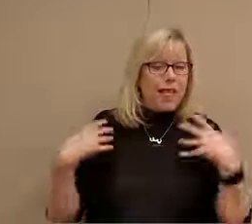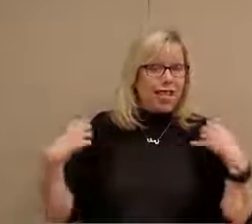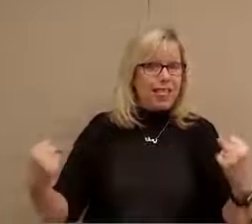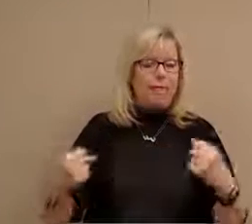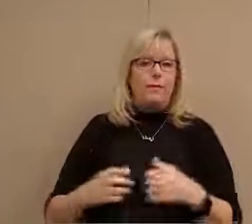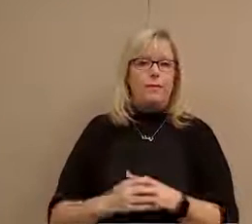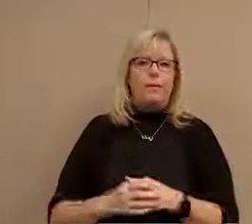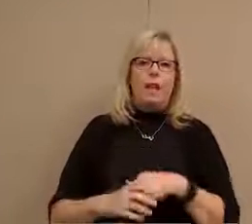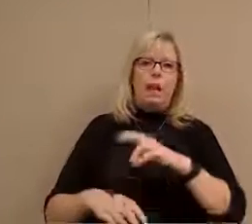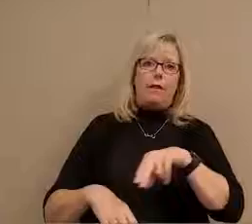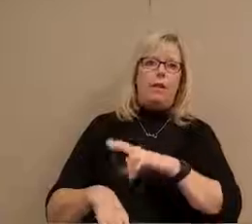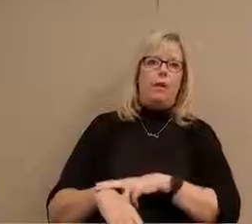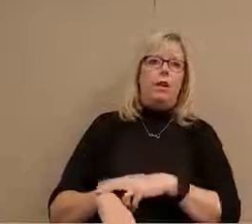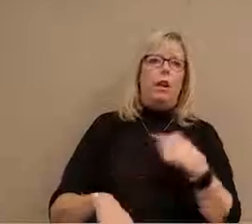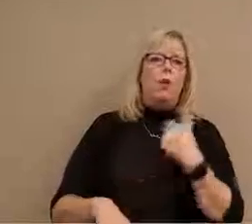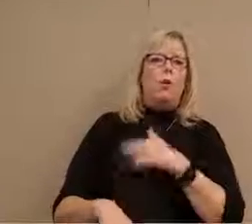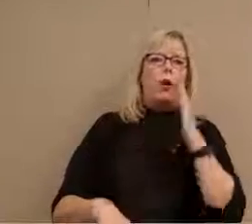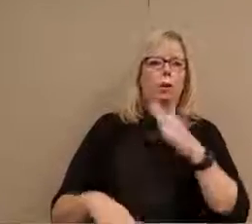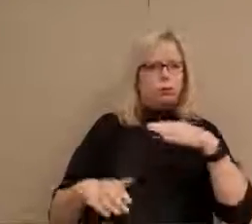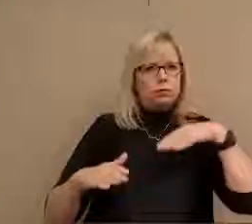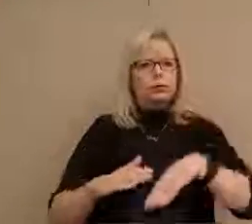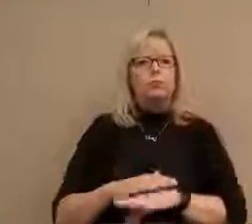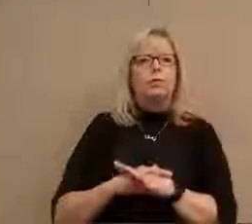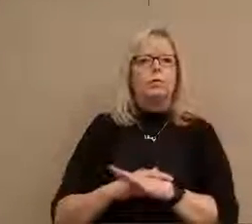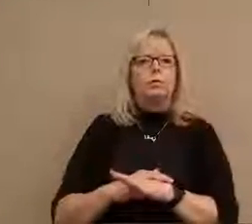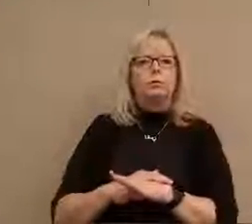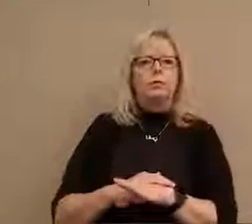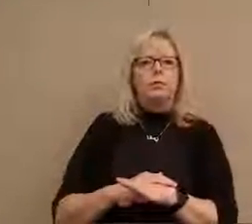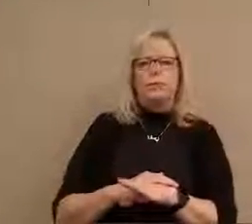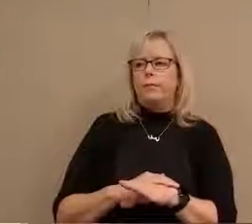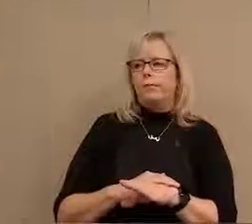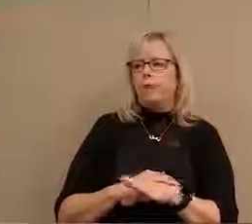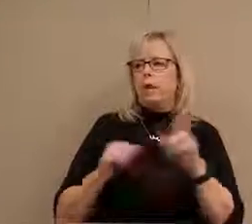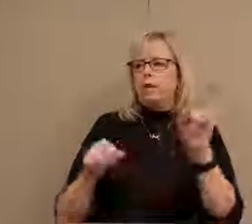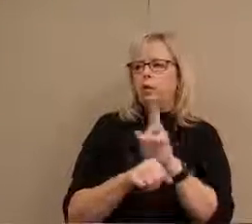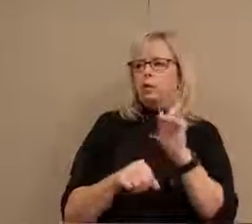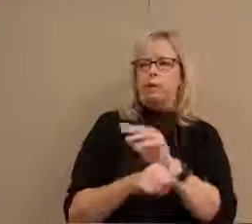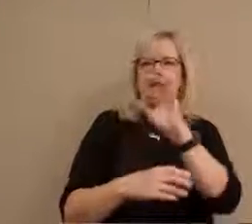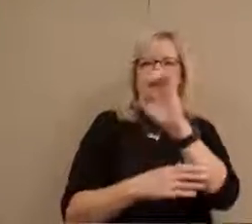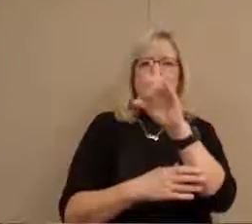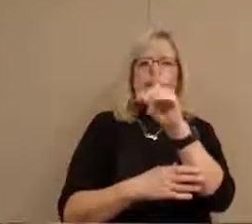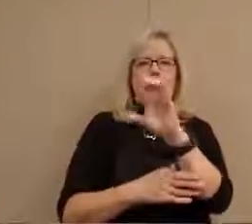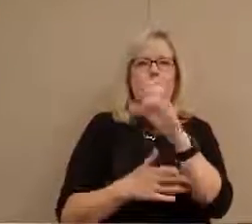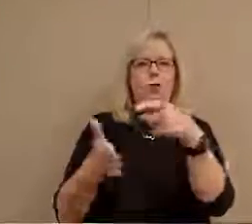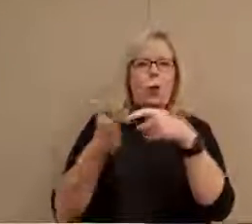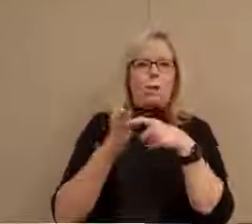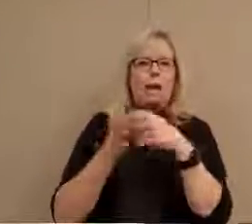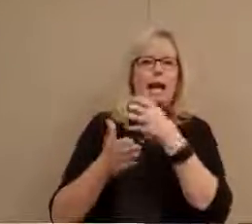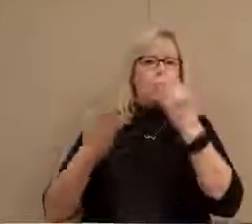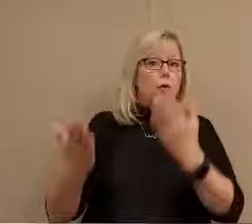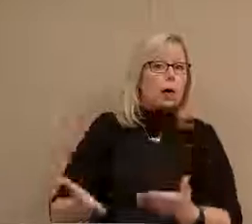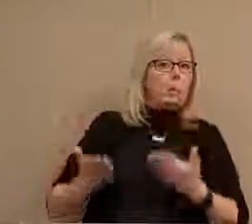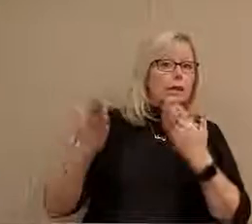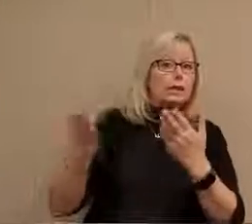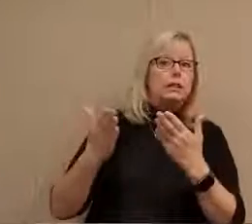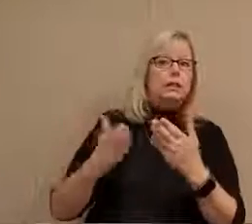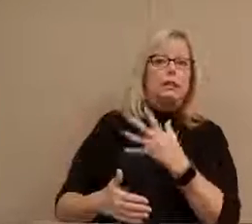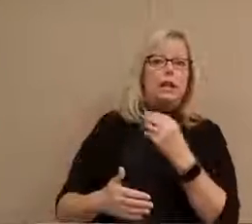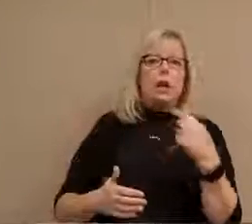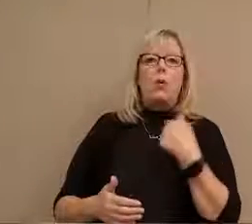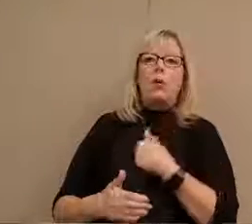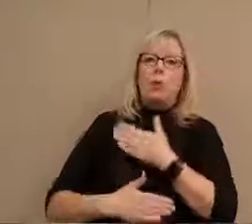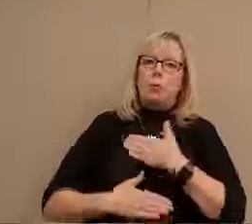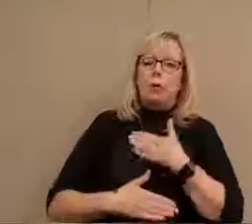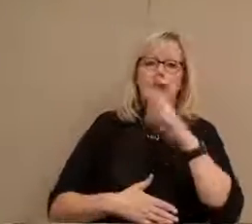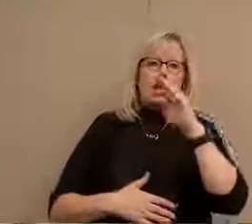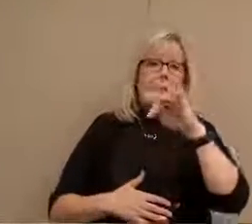and certainly we're going to move into using the CDC requirements and recommending them, and we sure